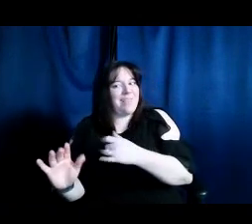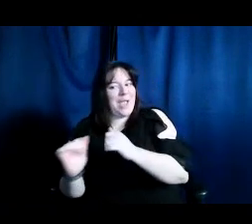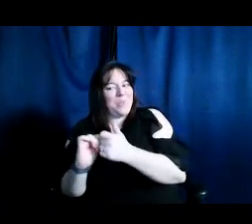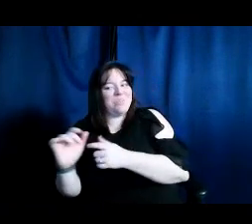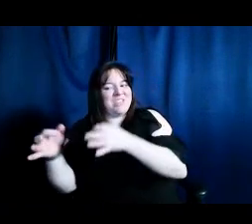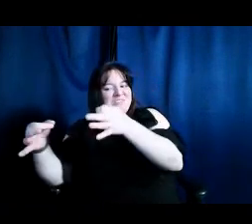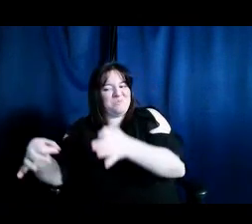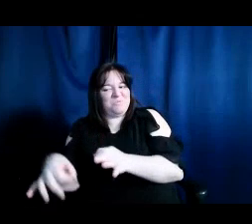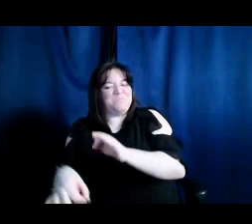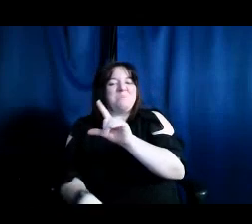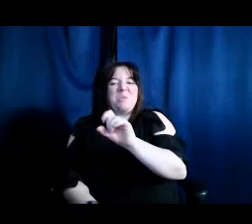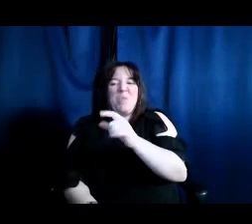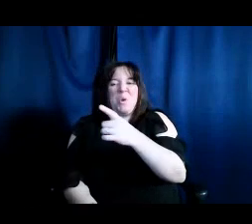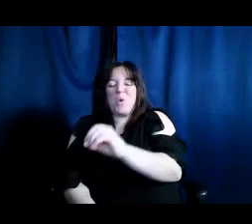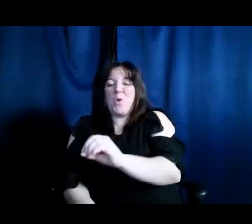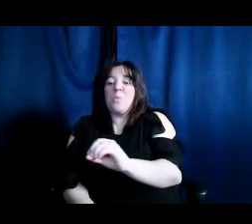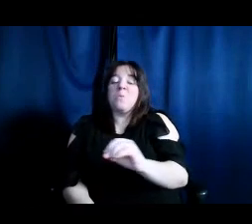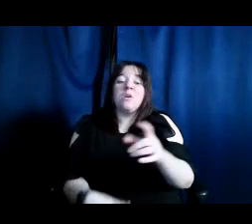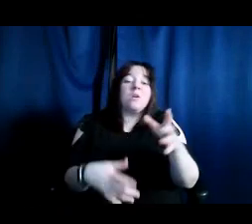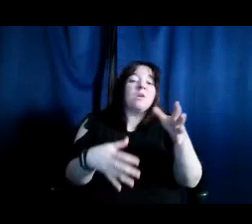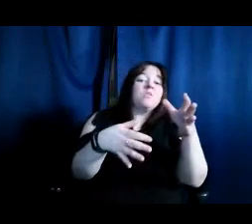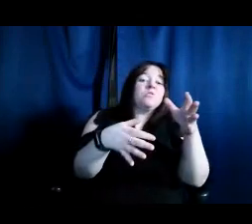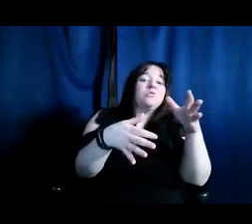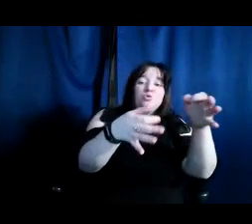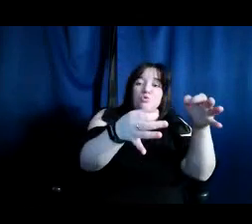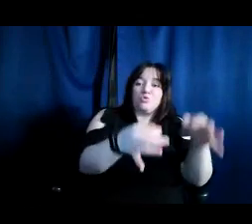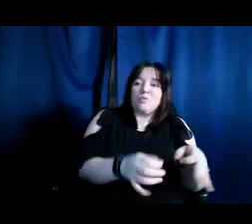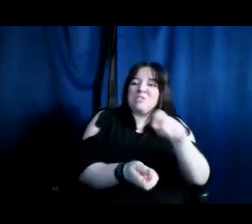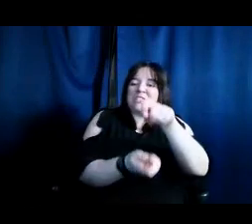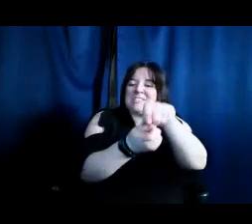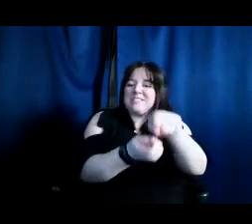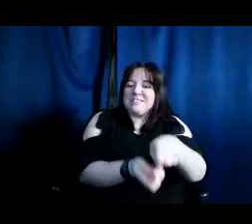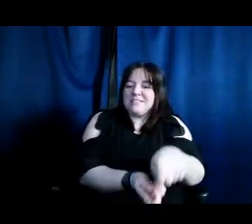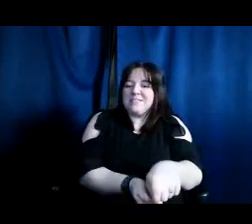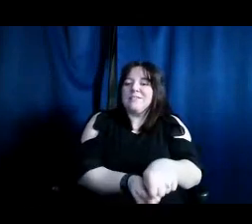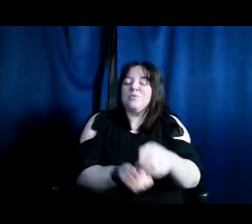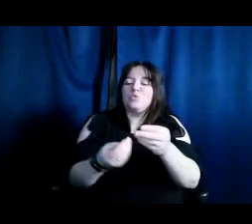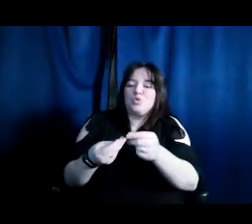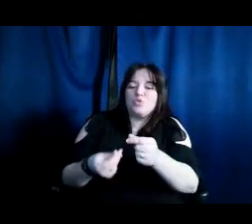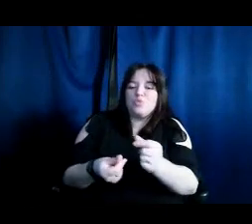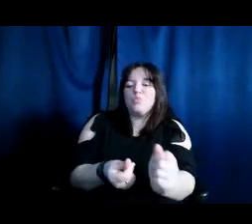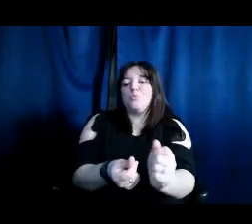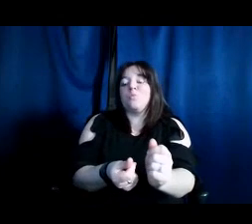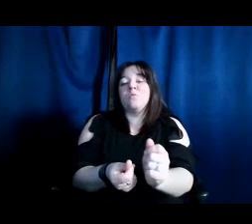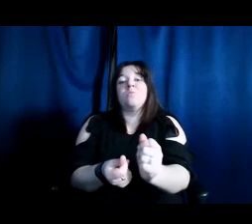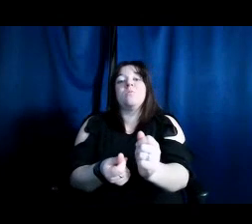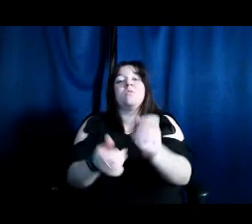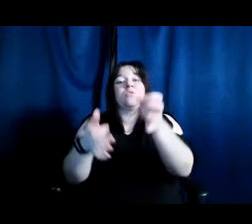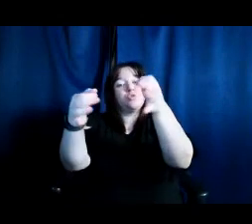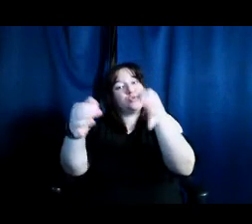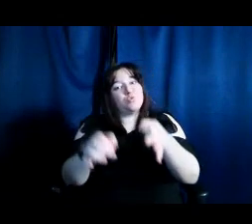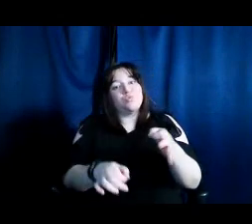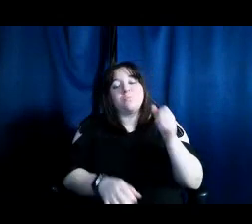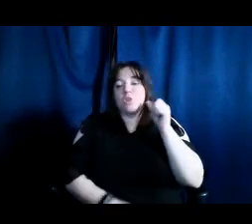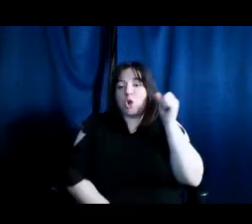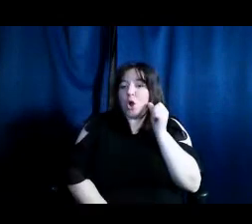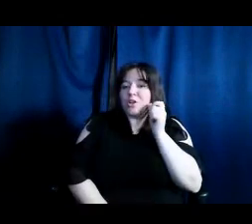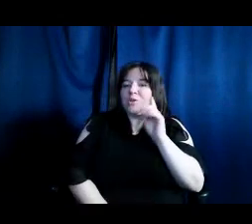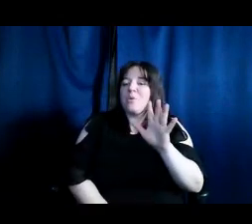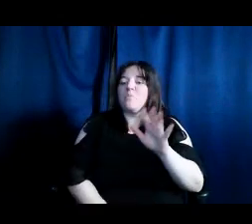Description detailed, active description smooth, a descriptive audio, the audio